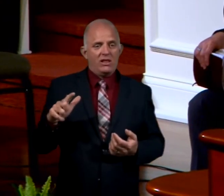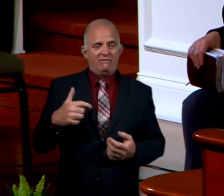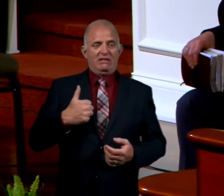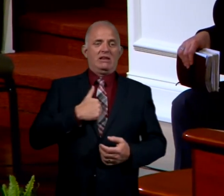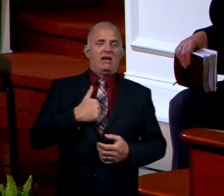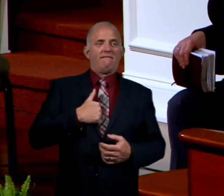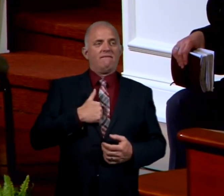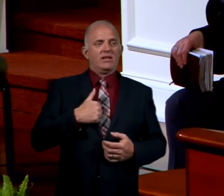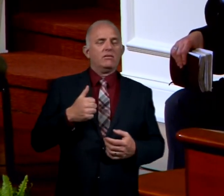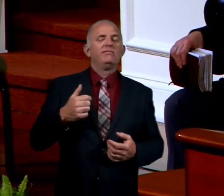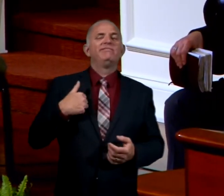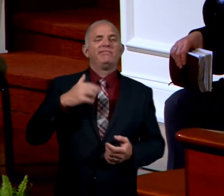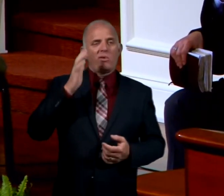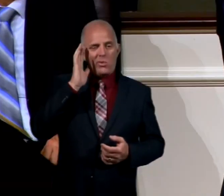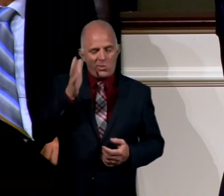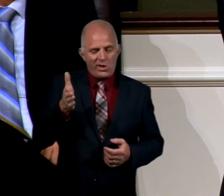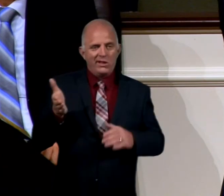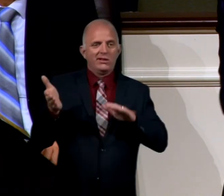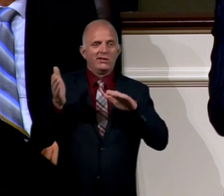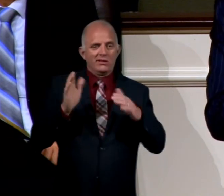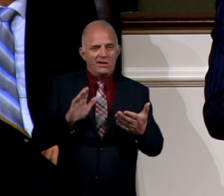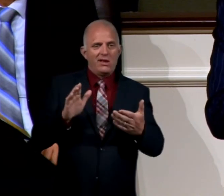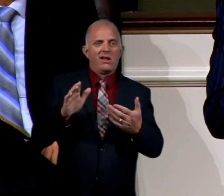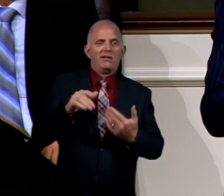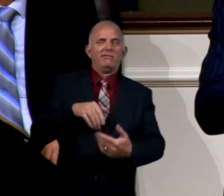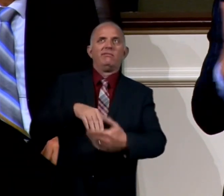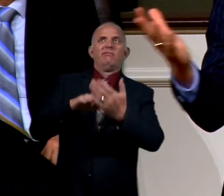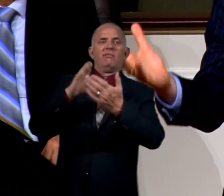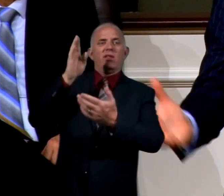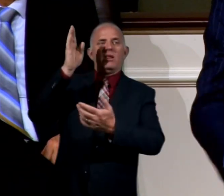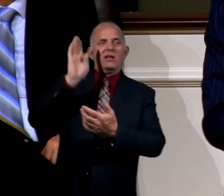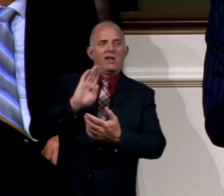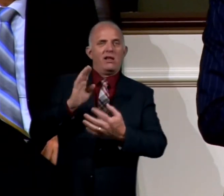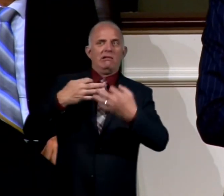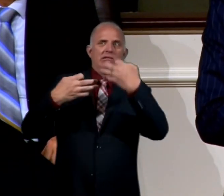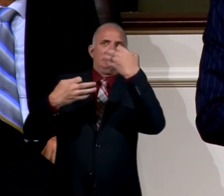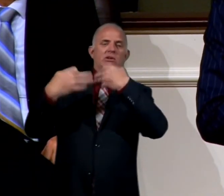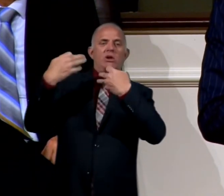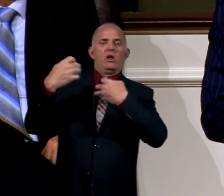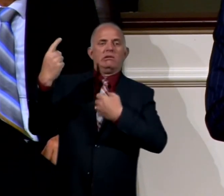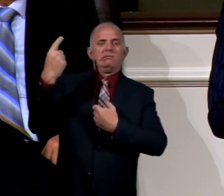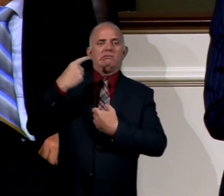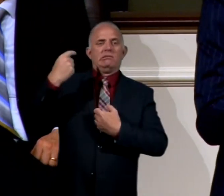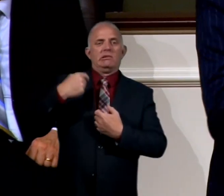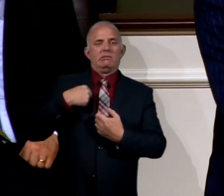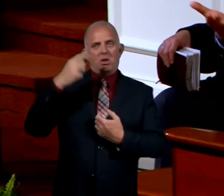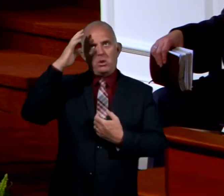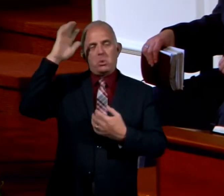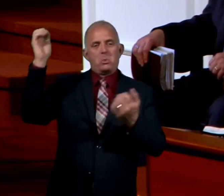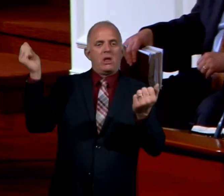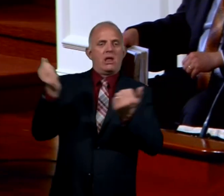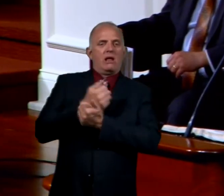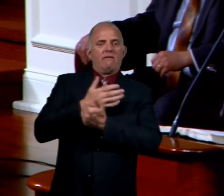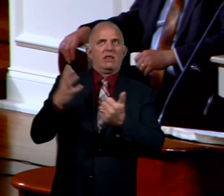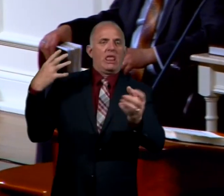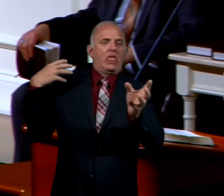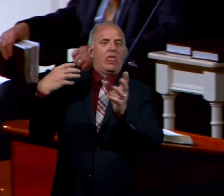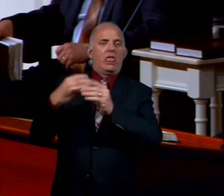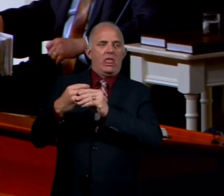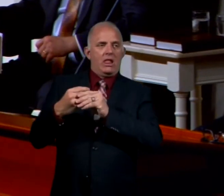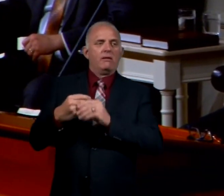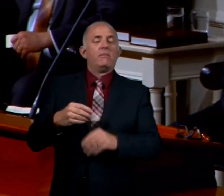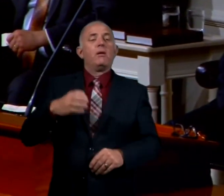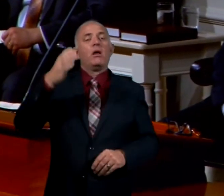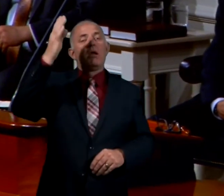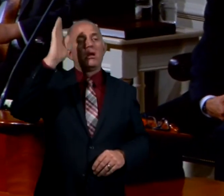go into eternity meeting God with a fair trial with a God who knows everything about me. But God gives us another option. He said, the wages of